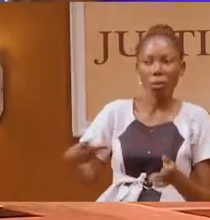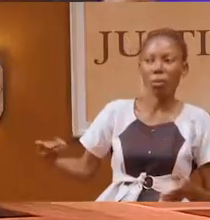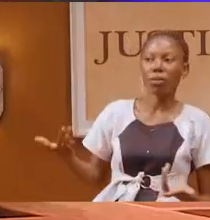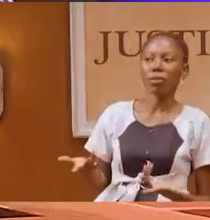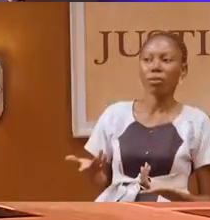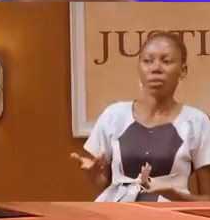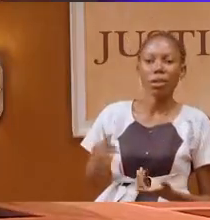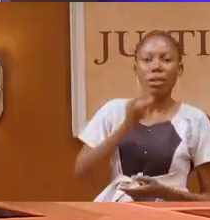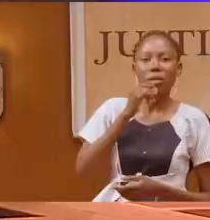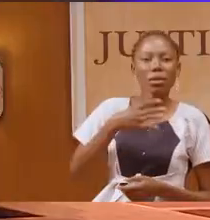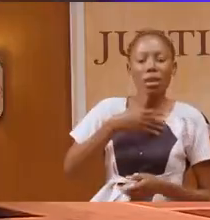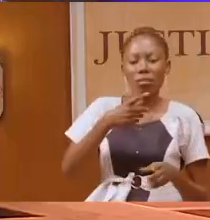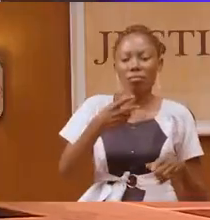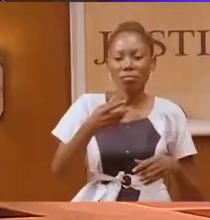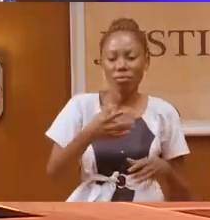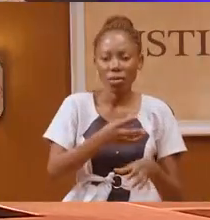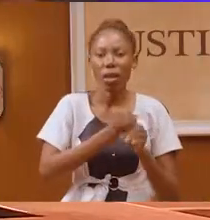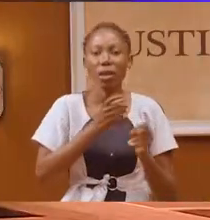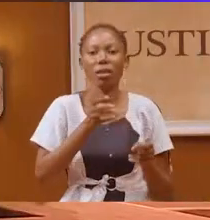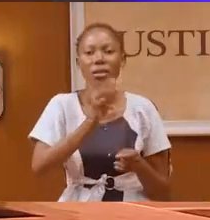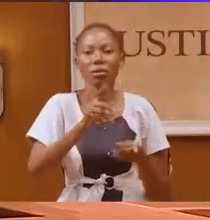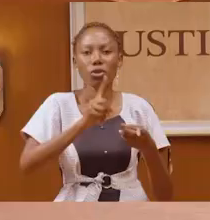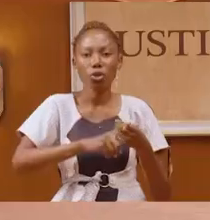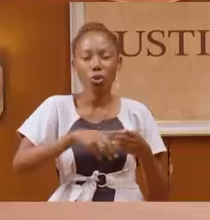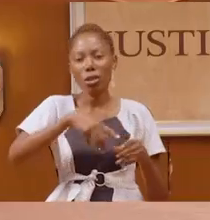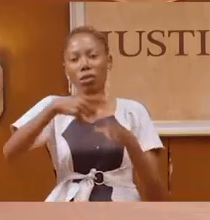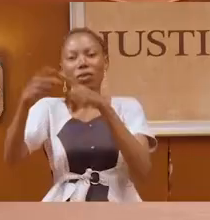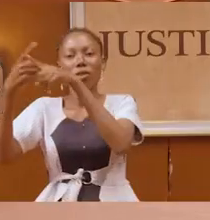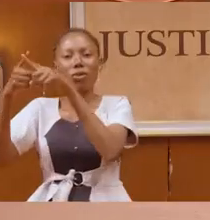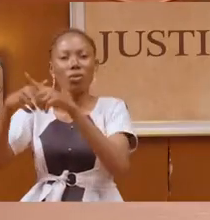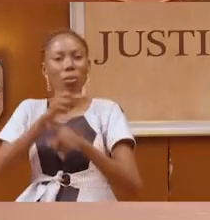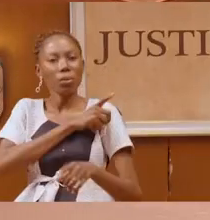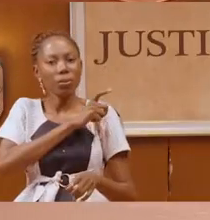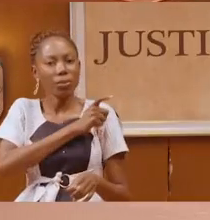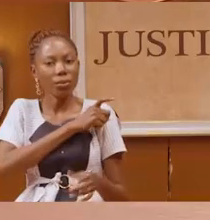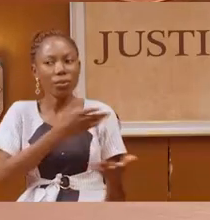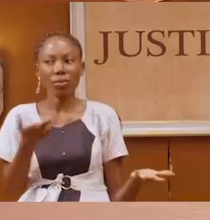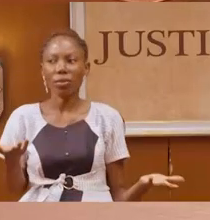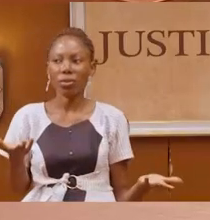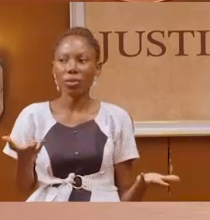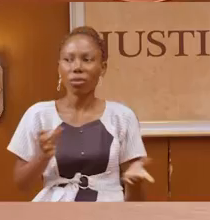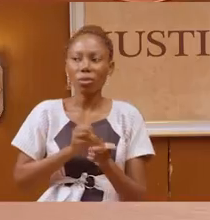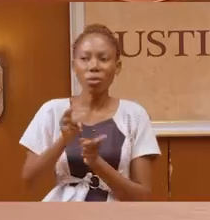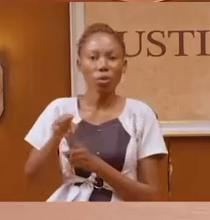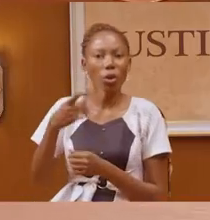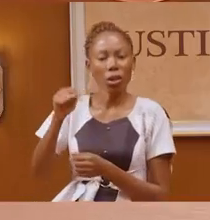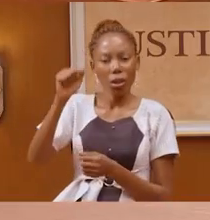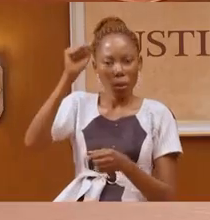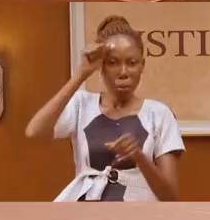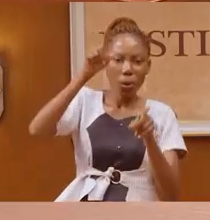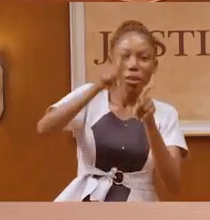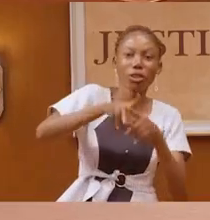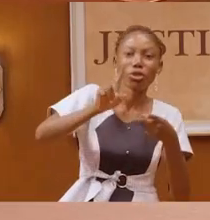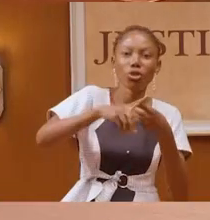led them to so many police stations, which today they know me in different police stations as the wife or the husband or the brother to